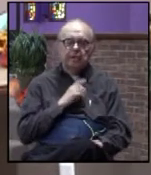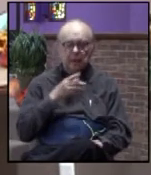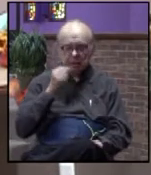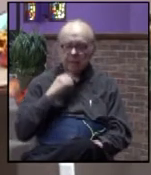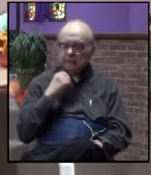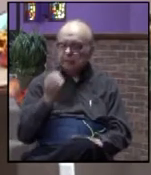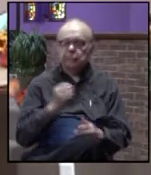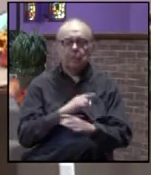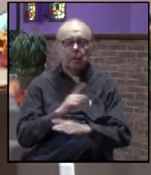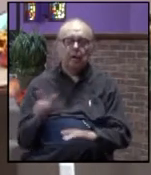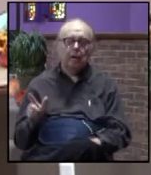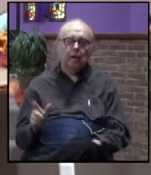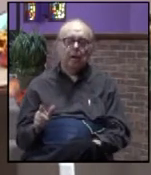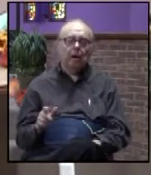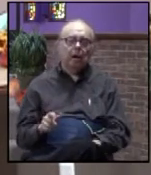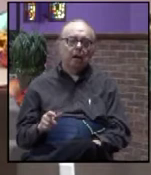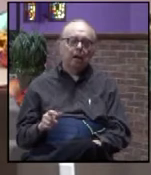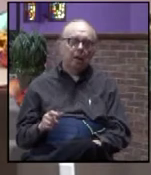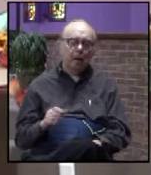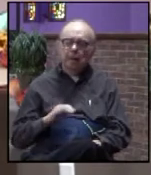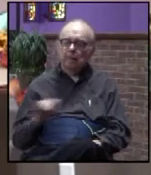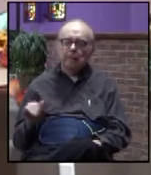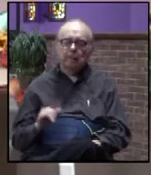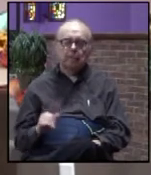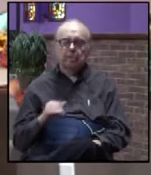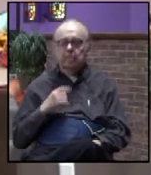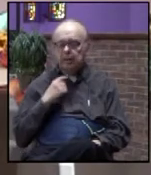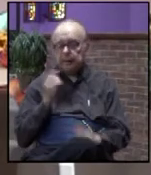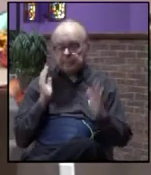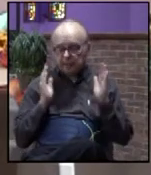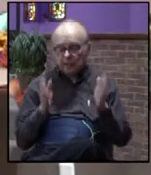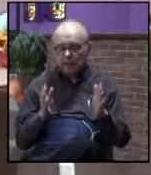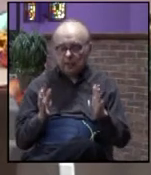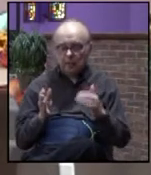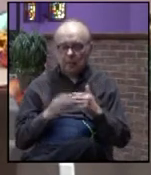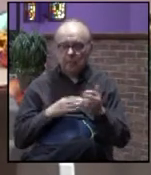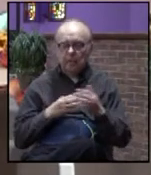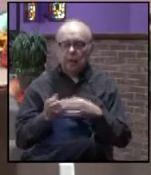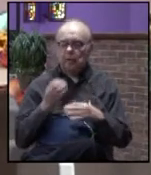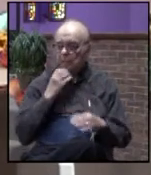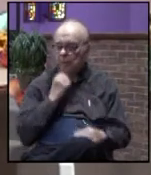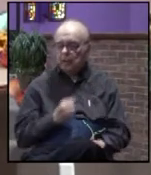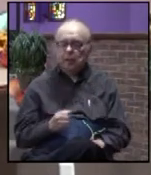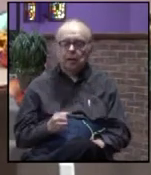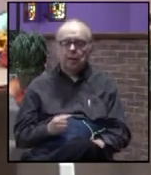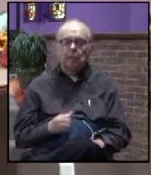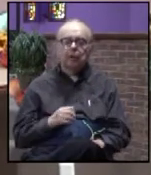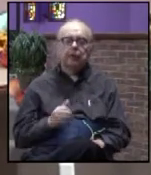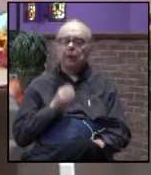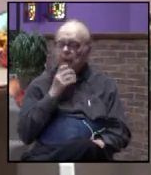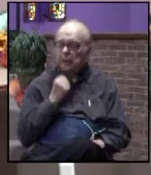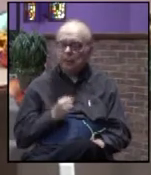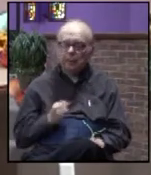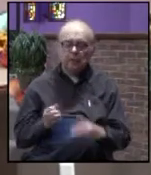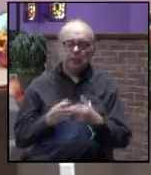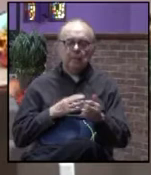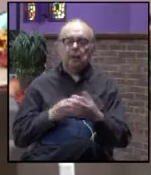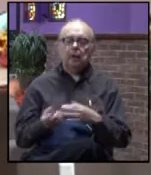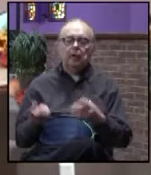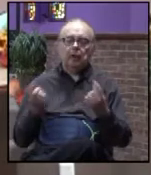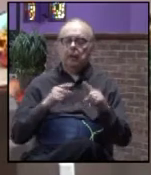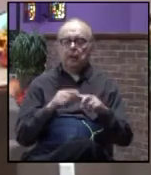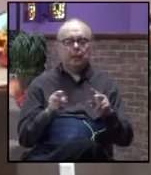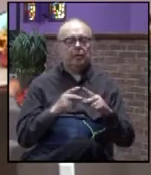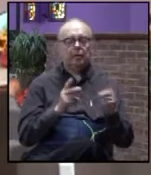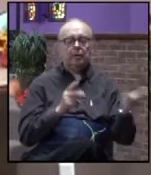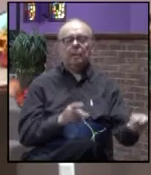us. And Paul begins to start saying to them, he says, listen, even though you're Jews and even though you're Gentiles, even though that you came from this